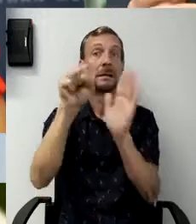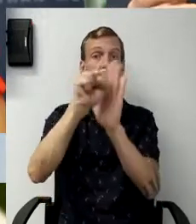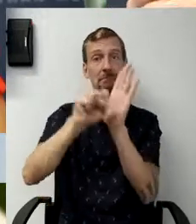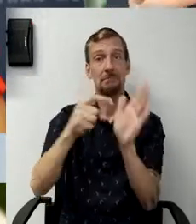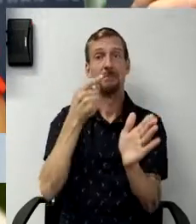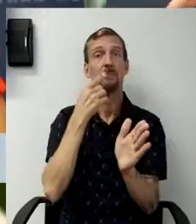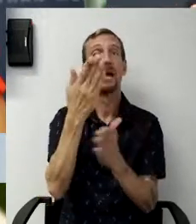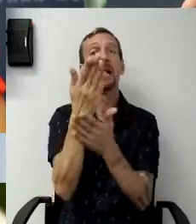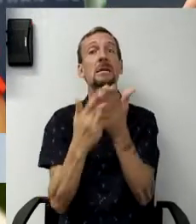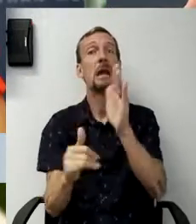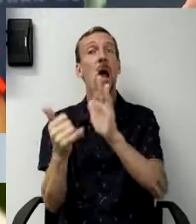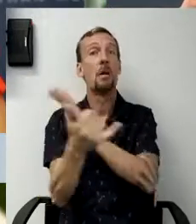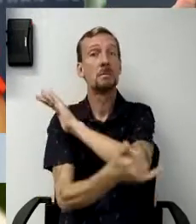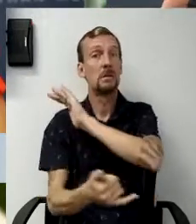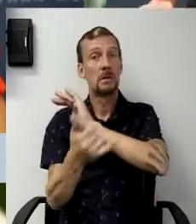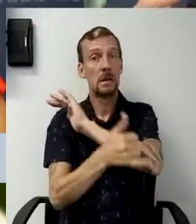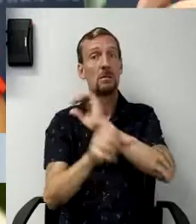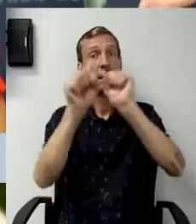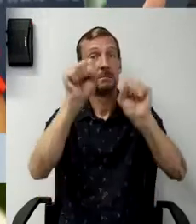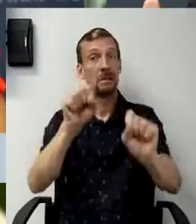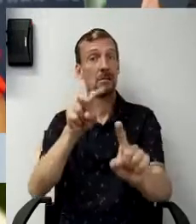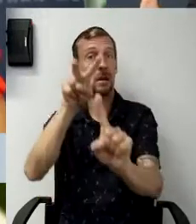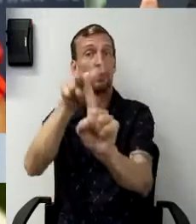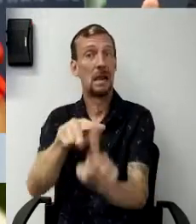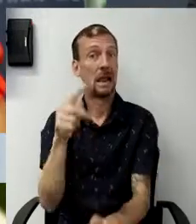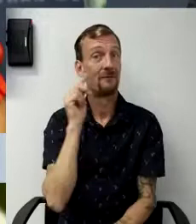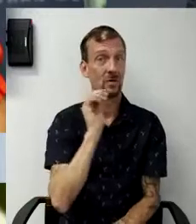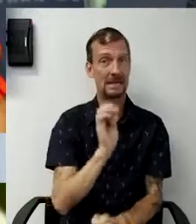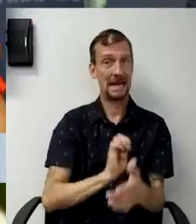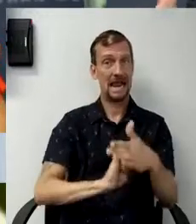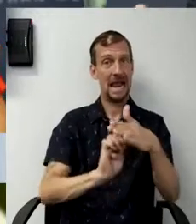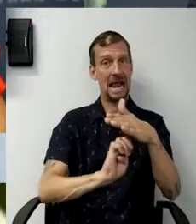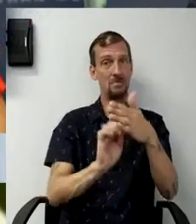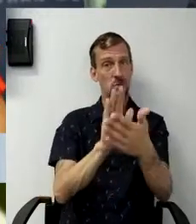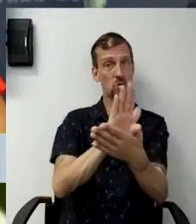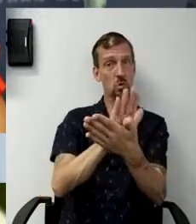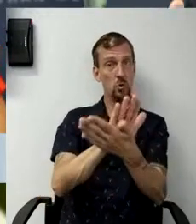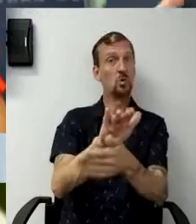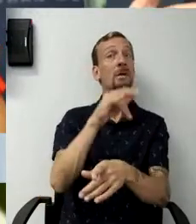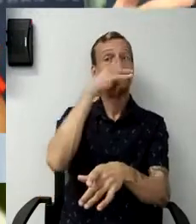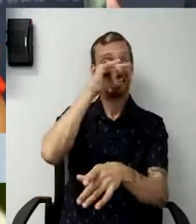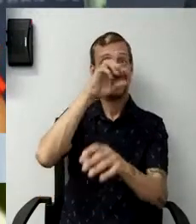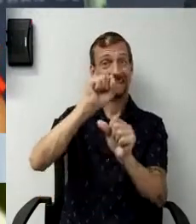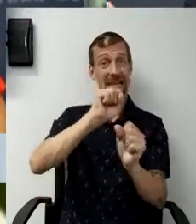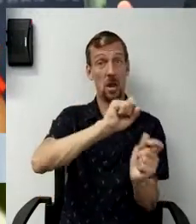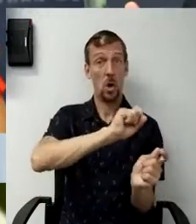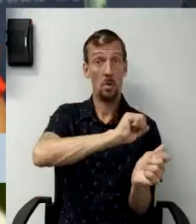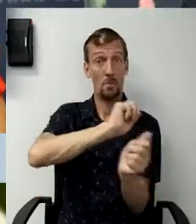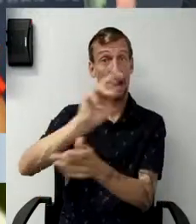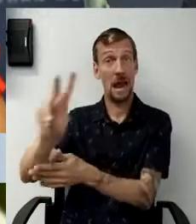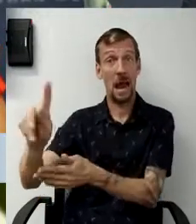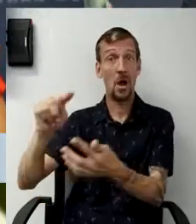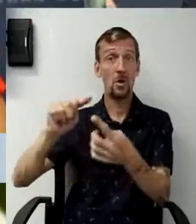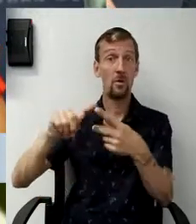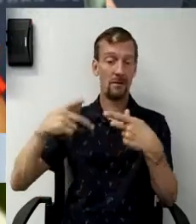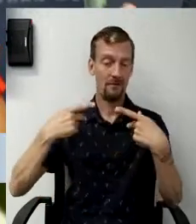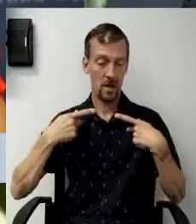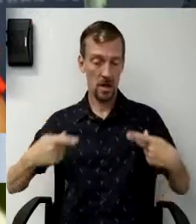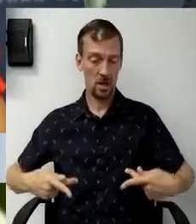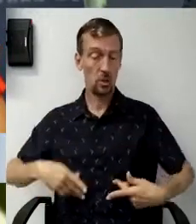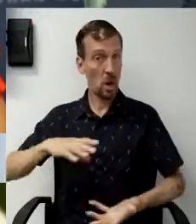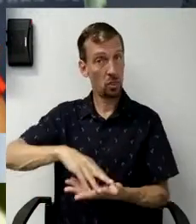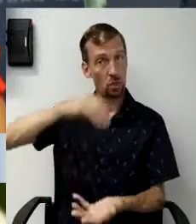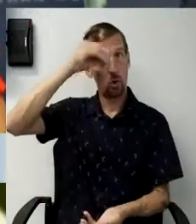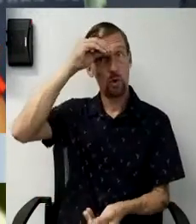to apply for an exemption for elementary school that they could return to physical